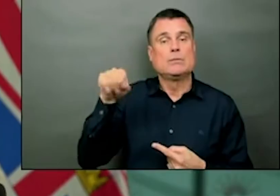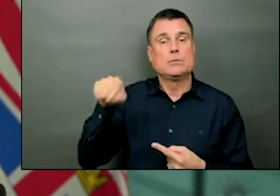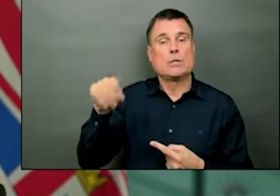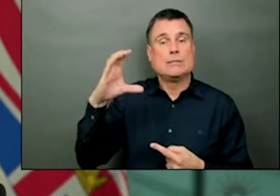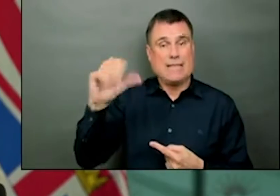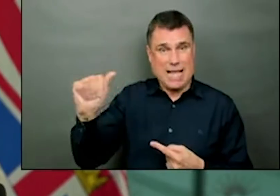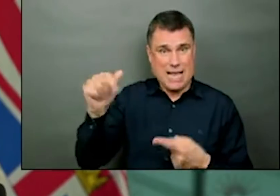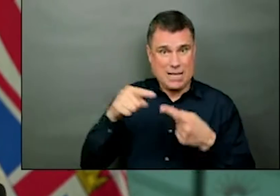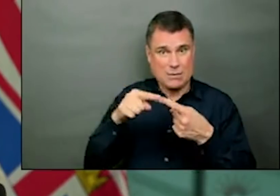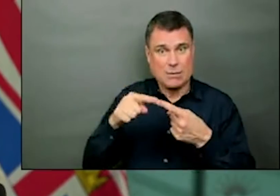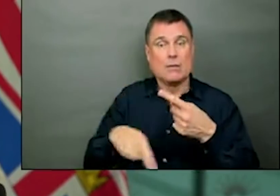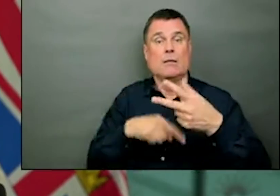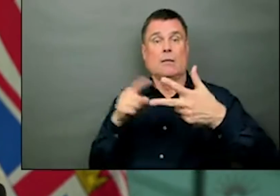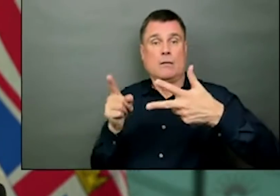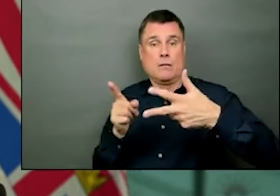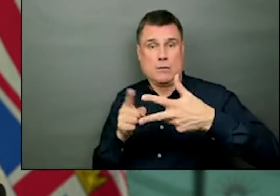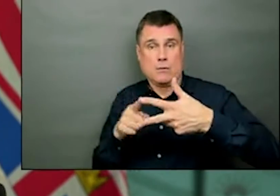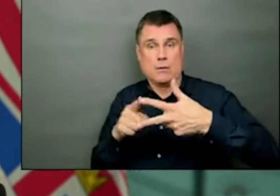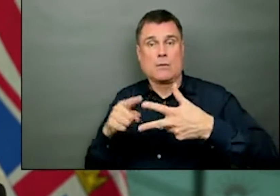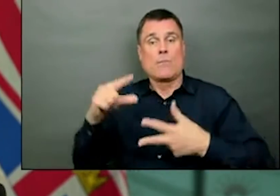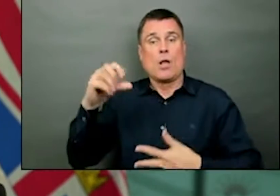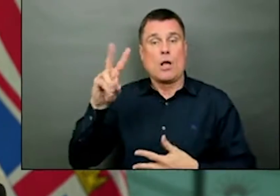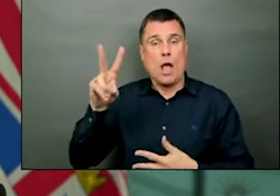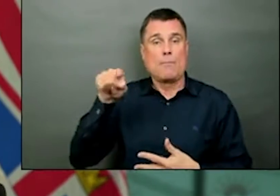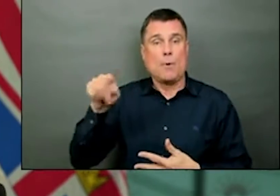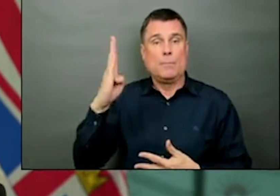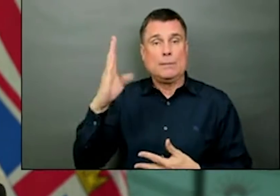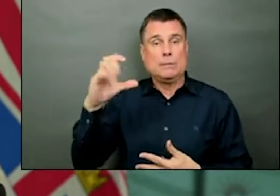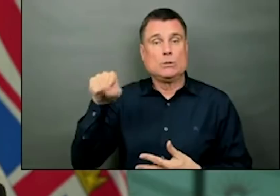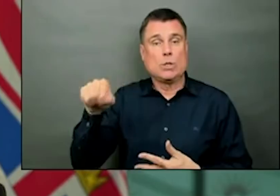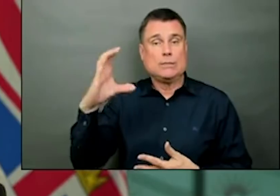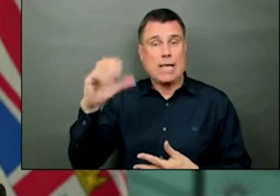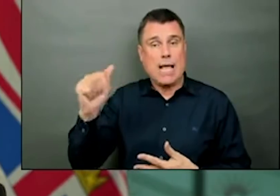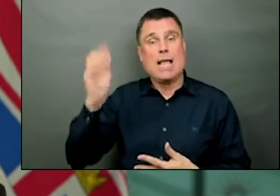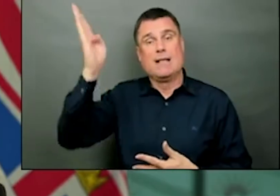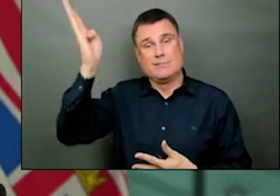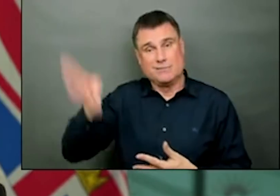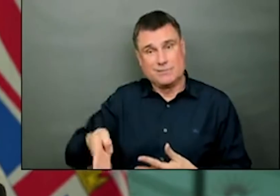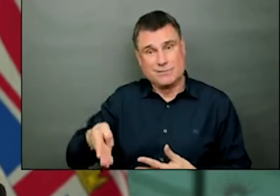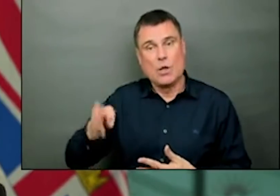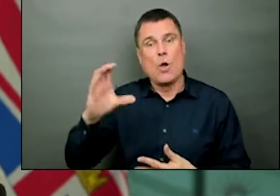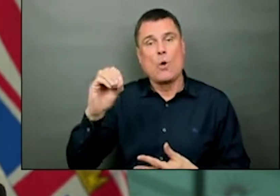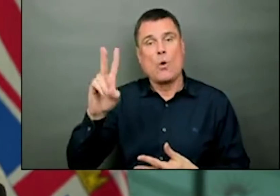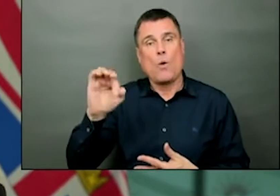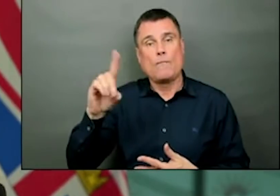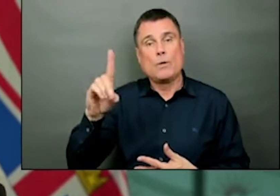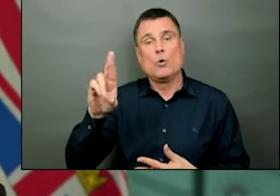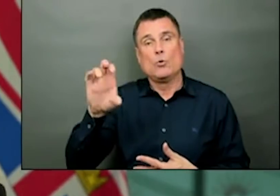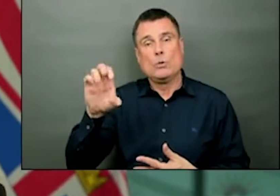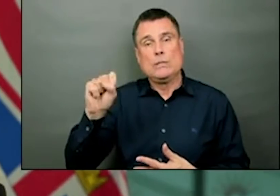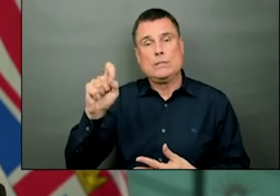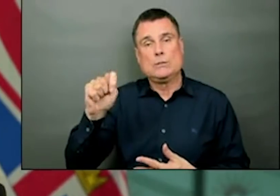gov.bc.ca/COVID restrictions. And for information about the province's orders and pandemic support, visit